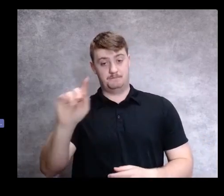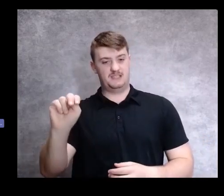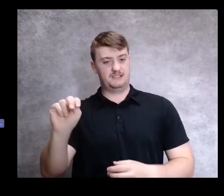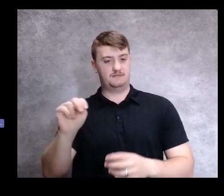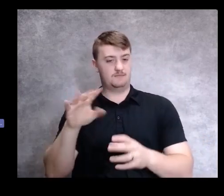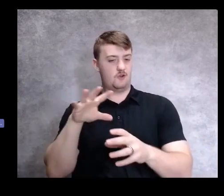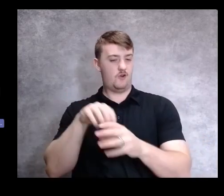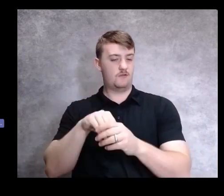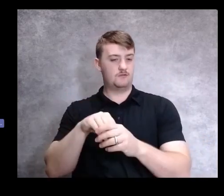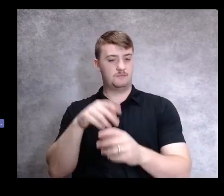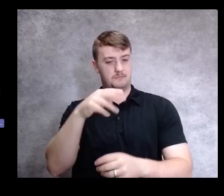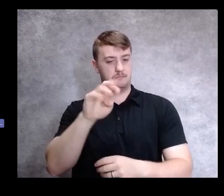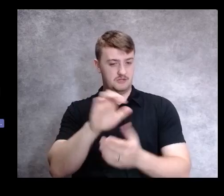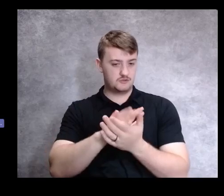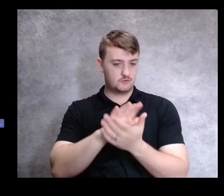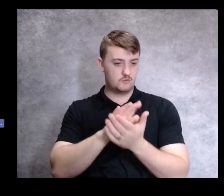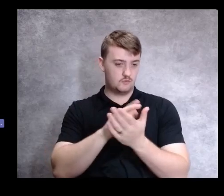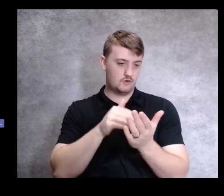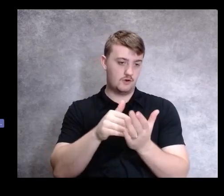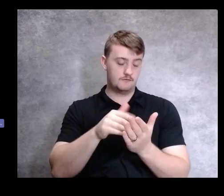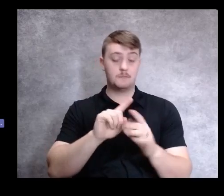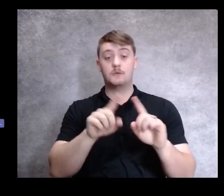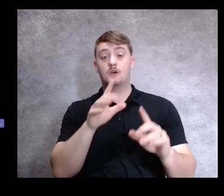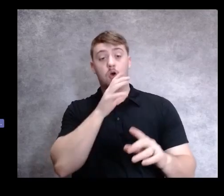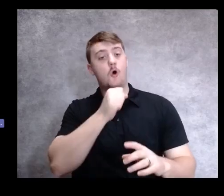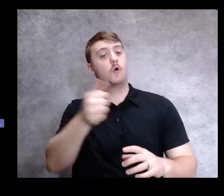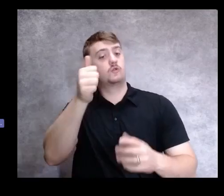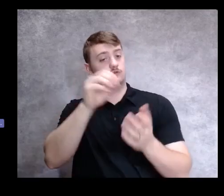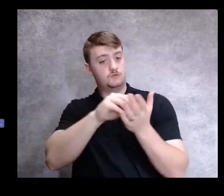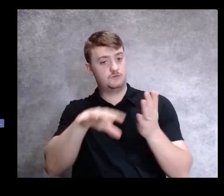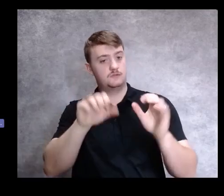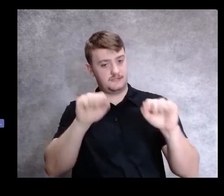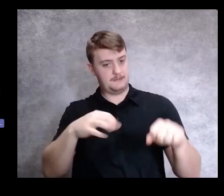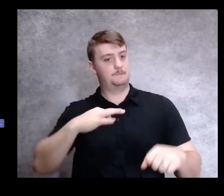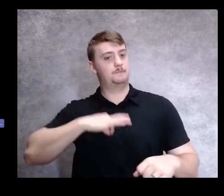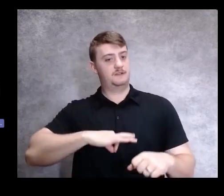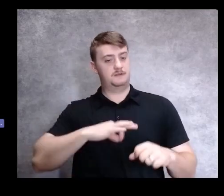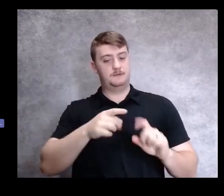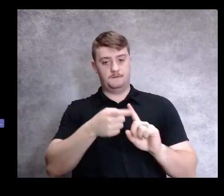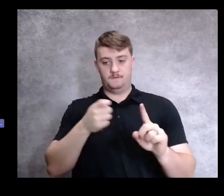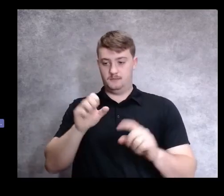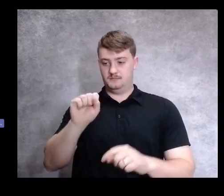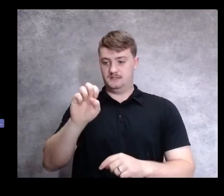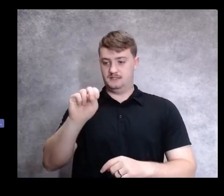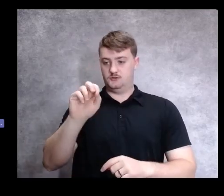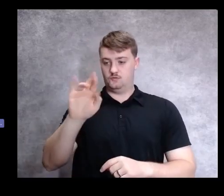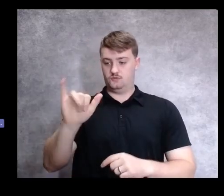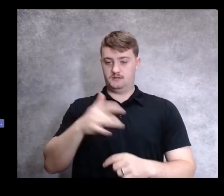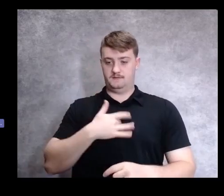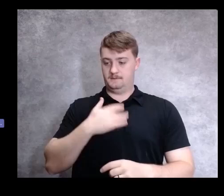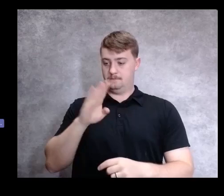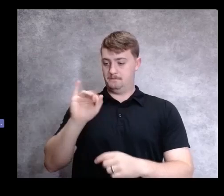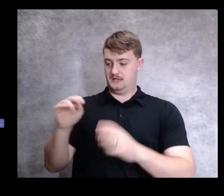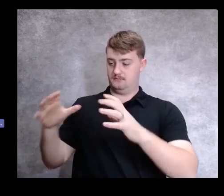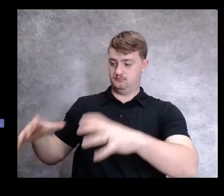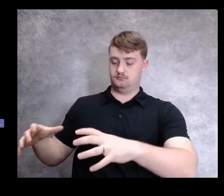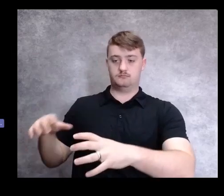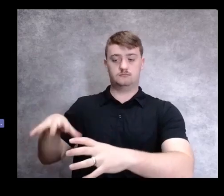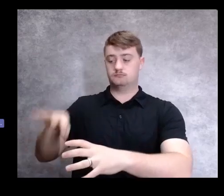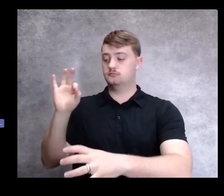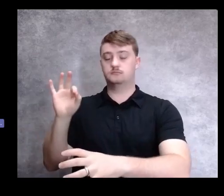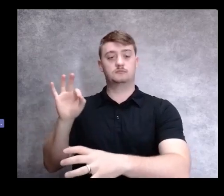childhood classrooms, older students may also benefit from having small sensory bins that can be used for calming as a choice